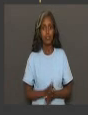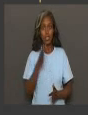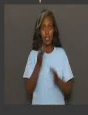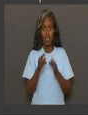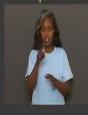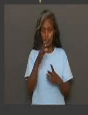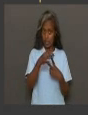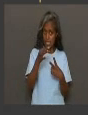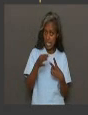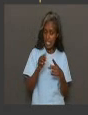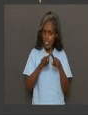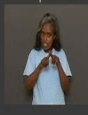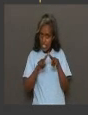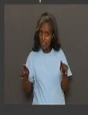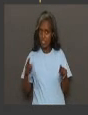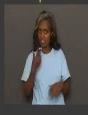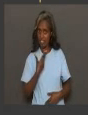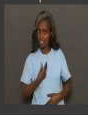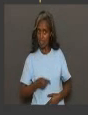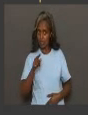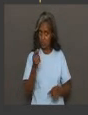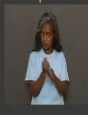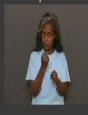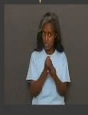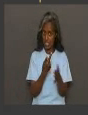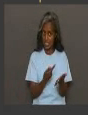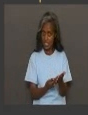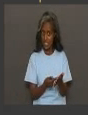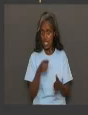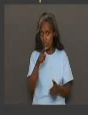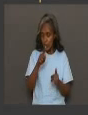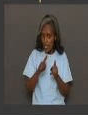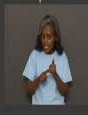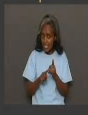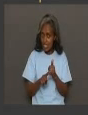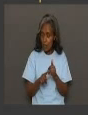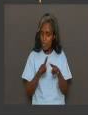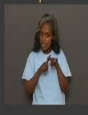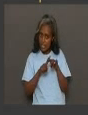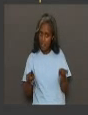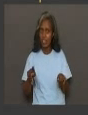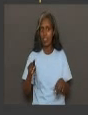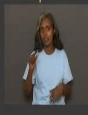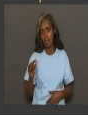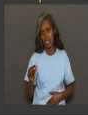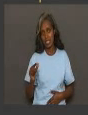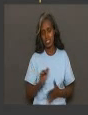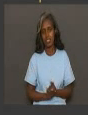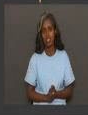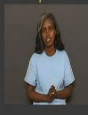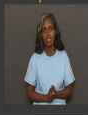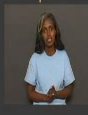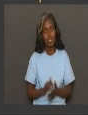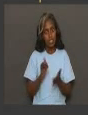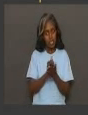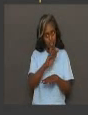If you selected different elements to work with, you ended up with different minors.